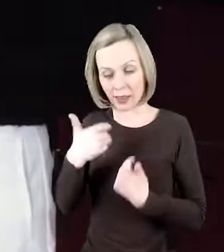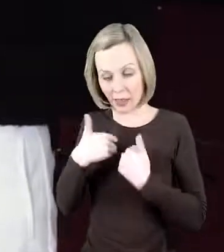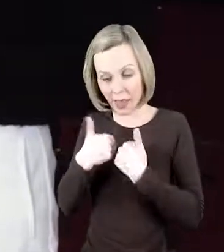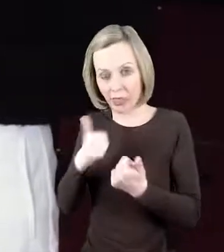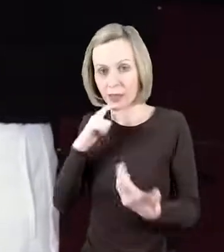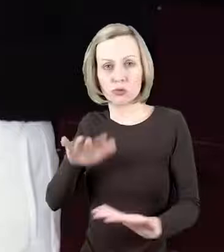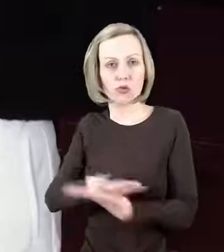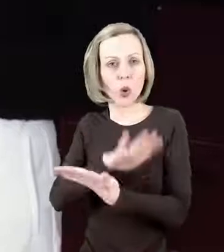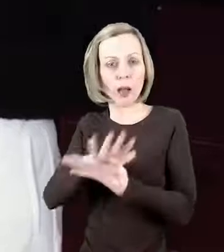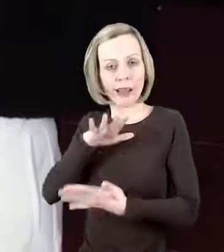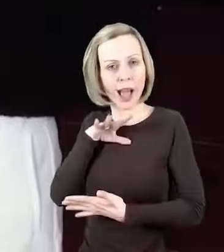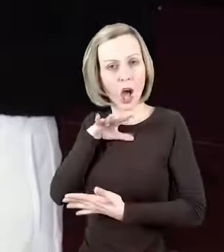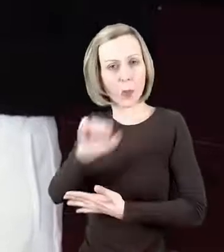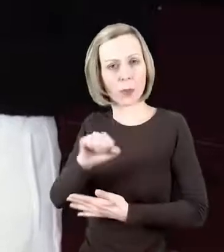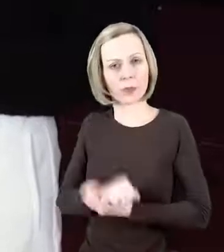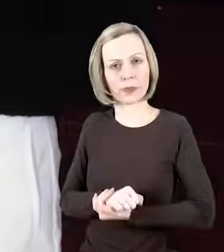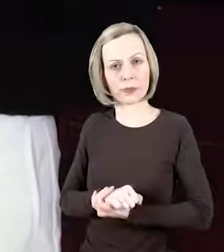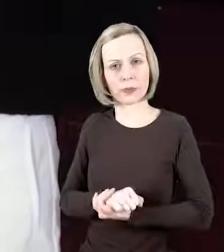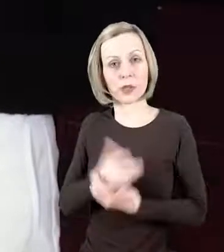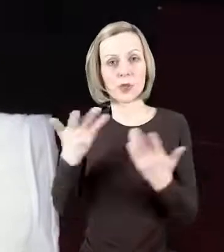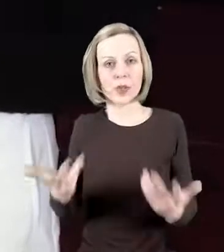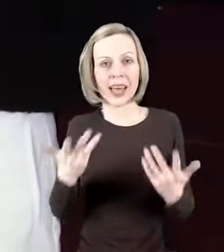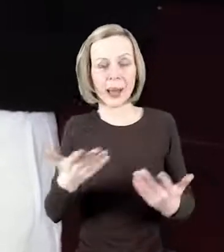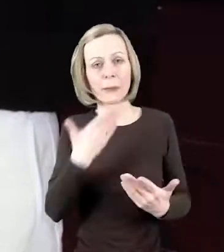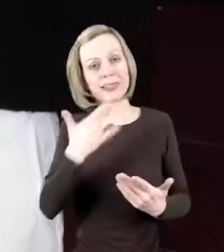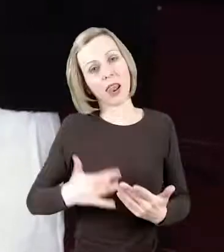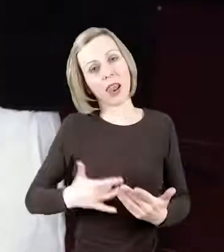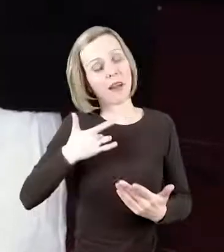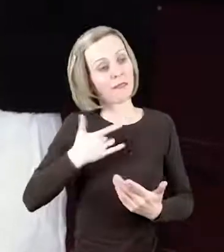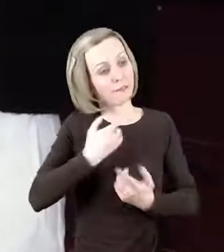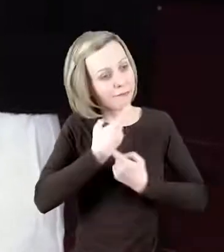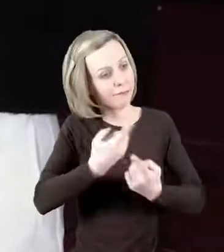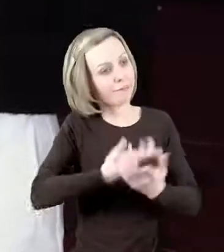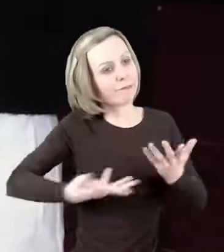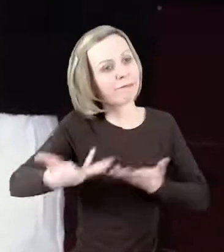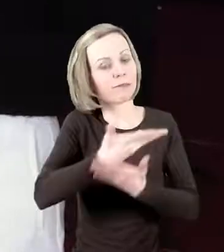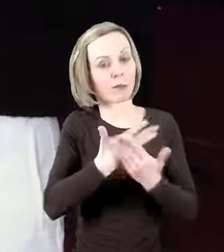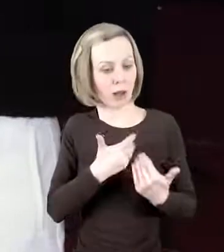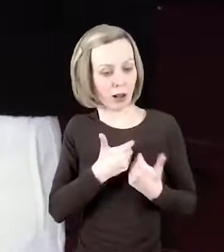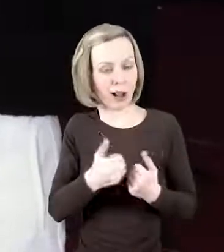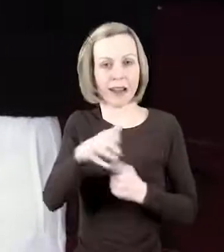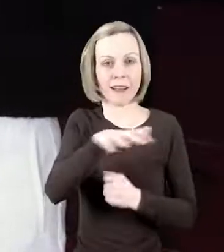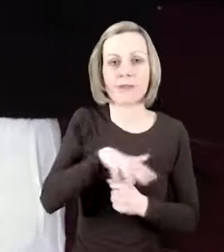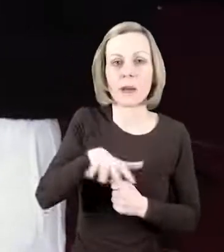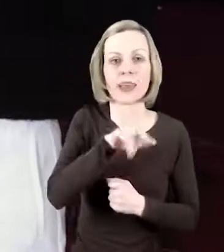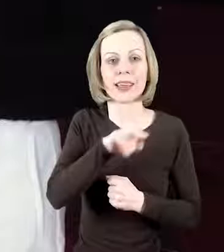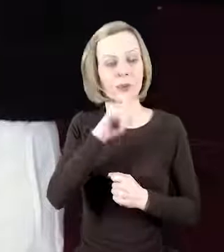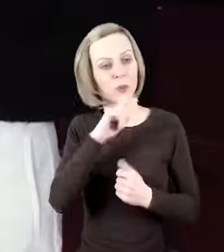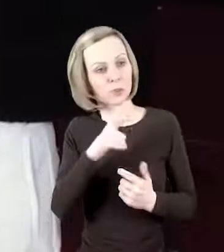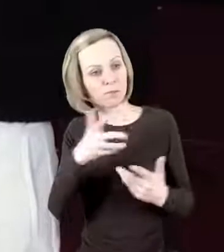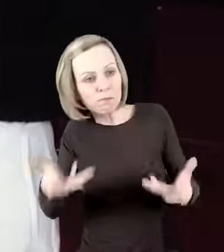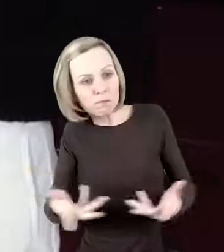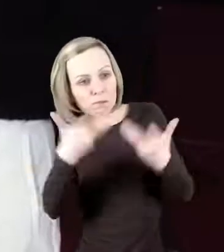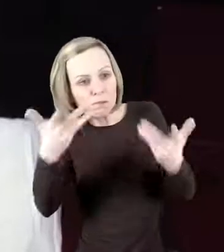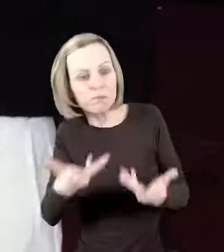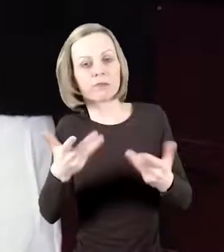hope. Help us to speak life to each other this day. May we be kind to our family and use words to build